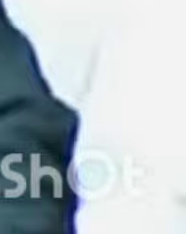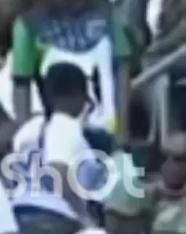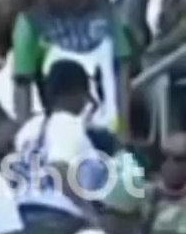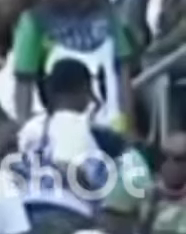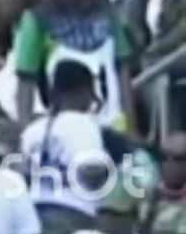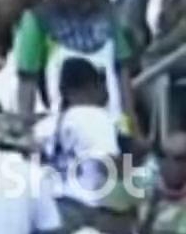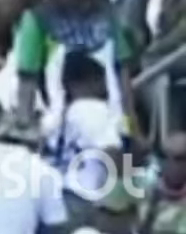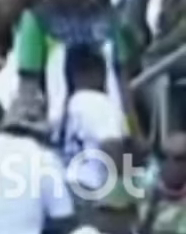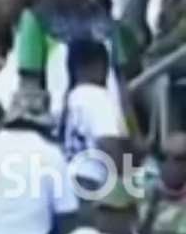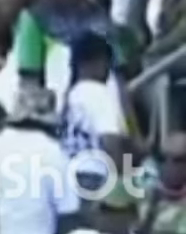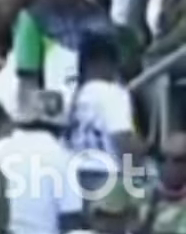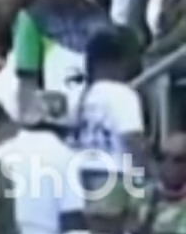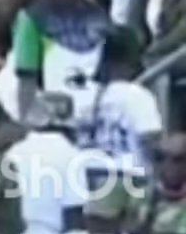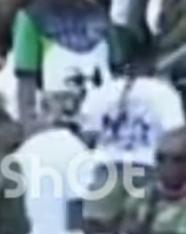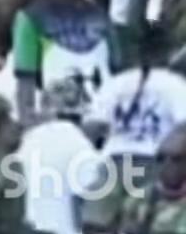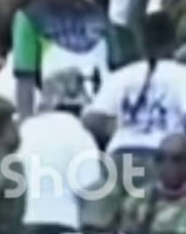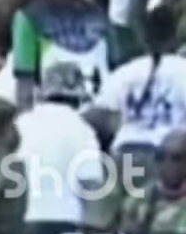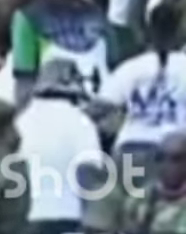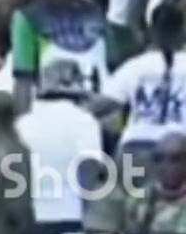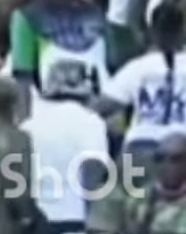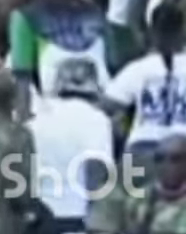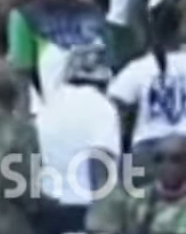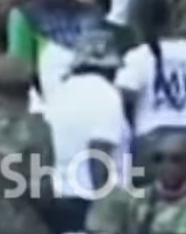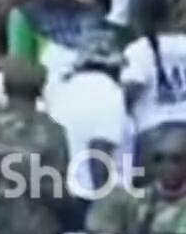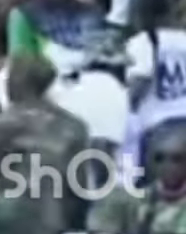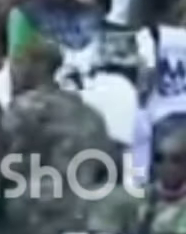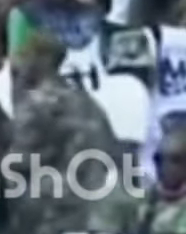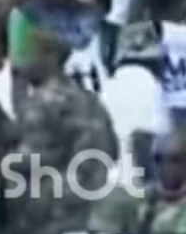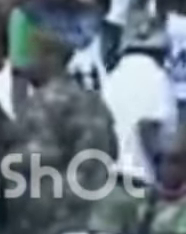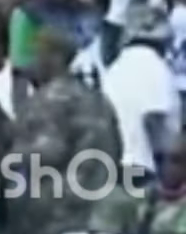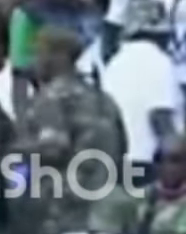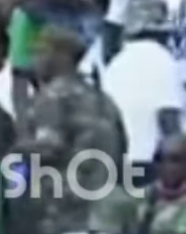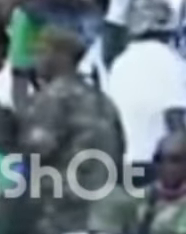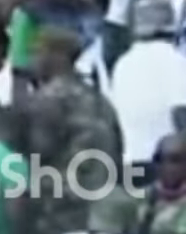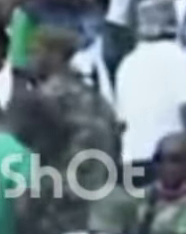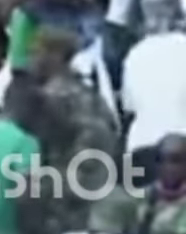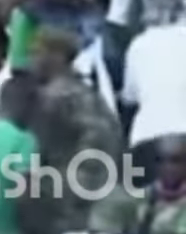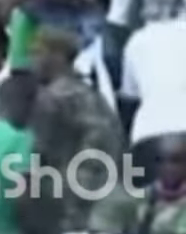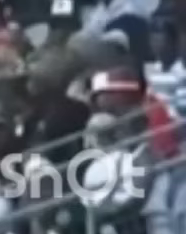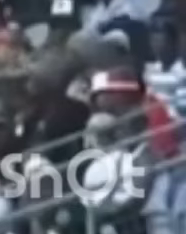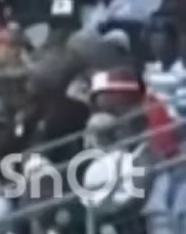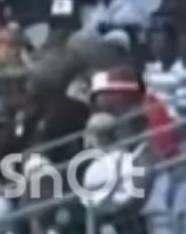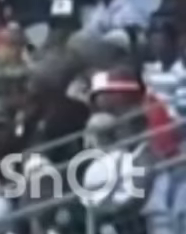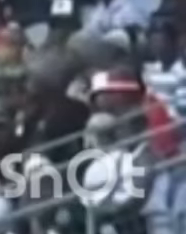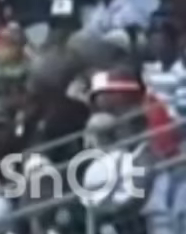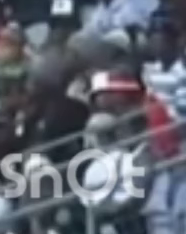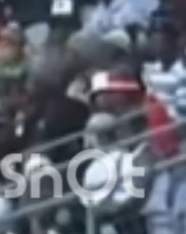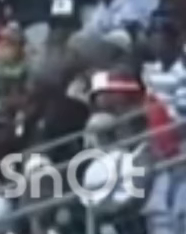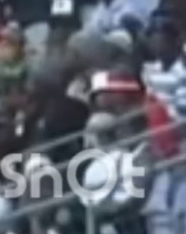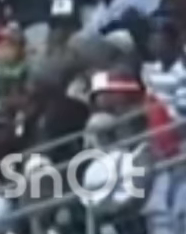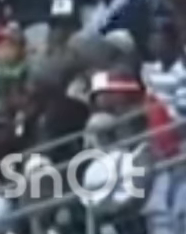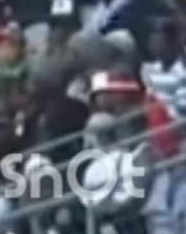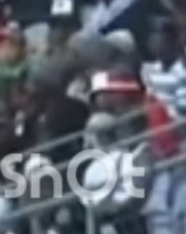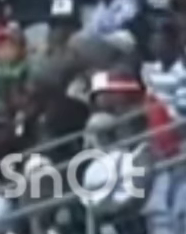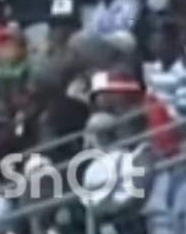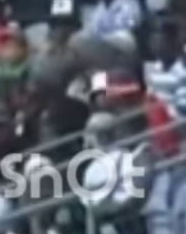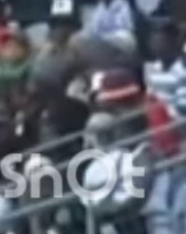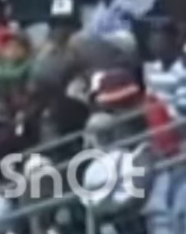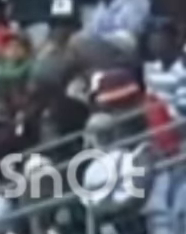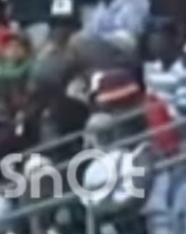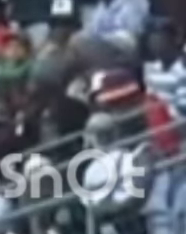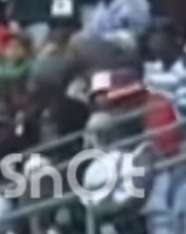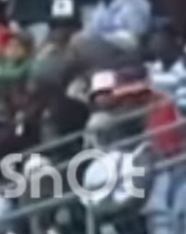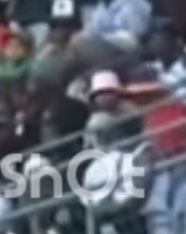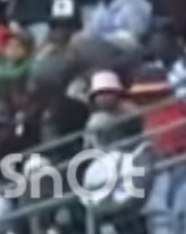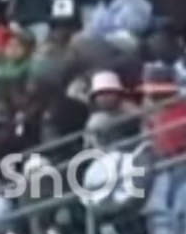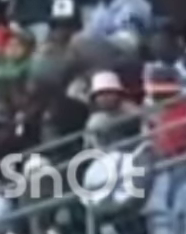management skills within the party, poor planning. Because in a situation like this, you need to think ahead.